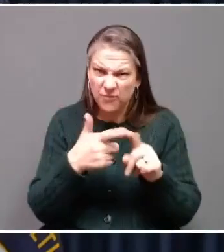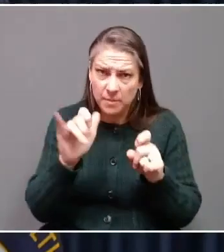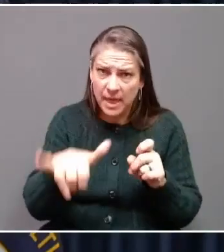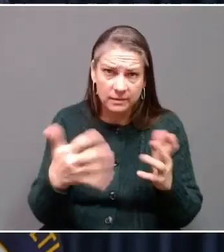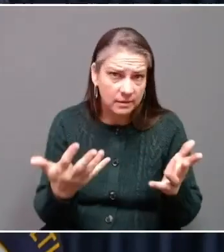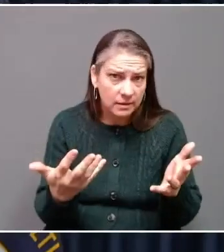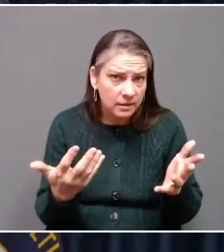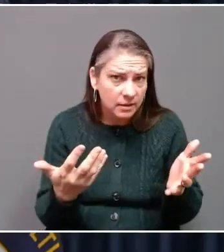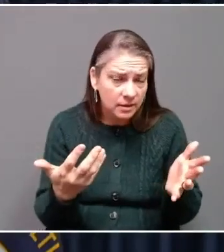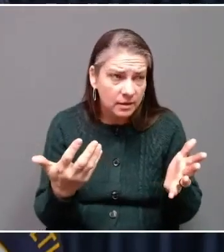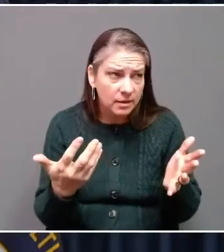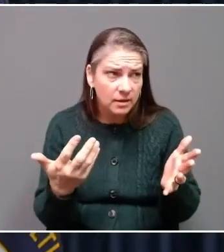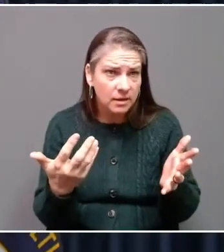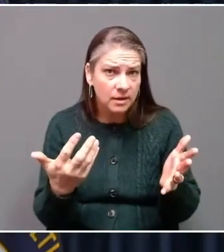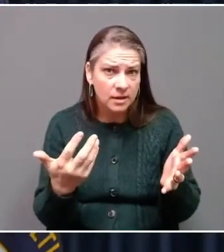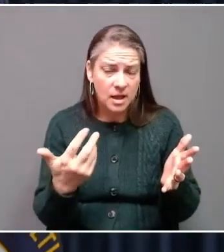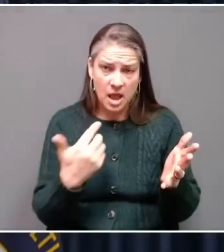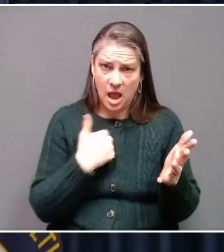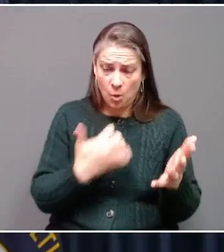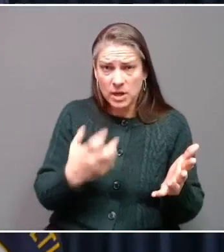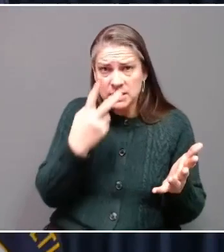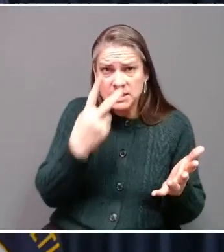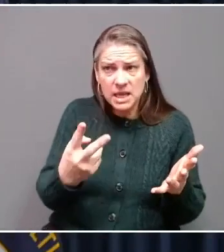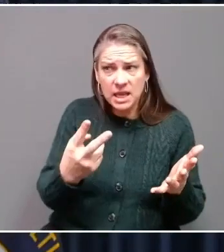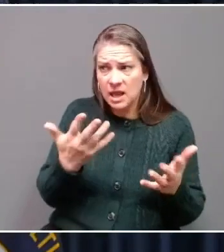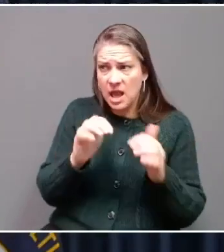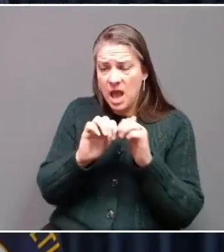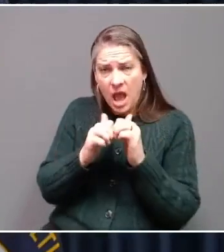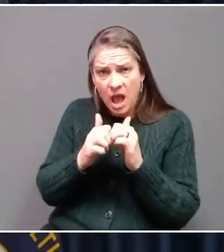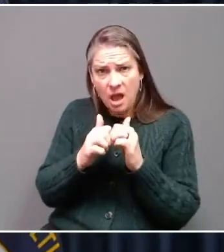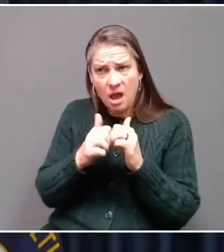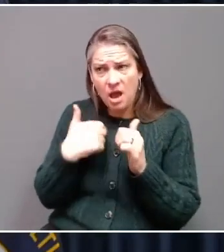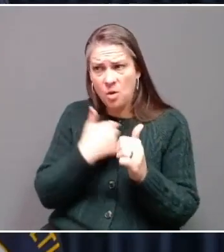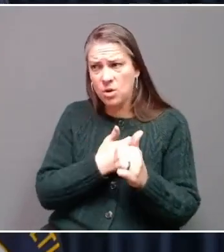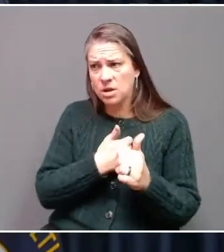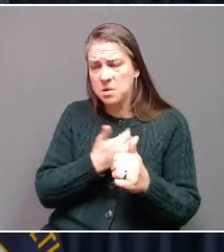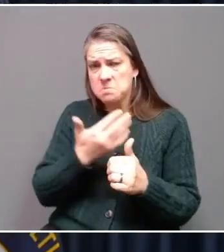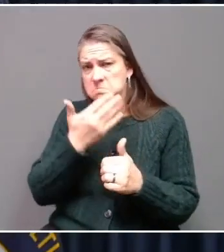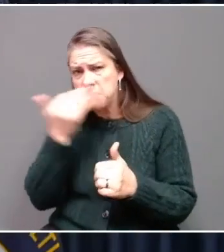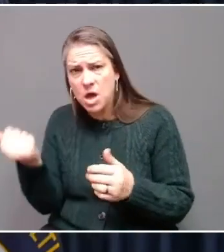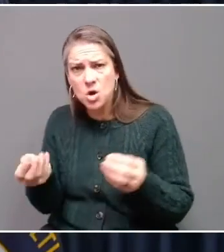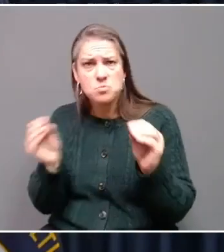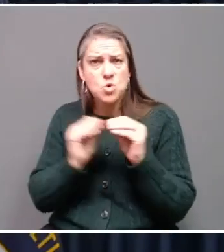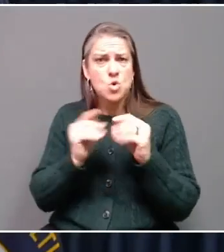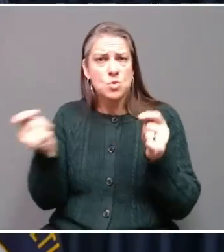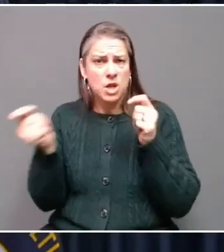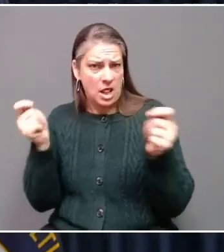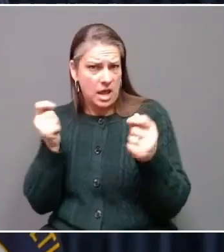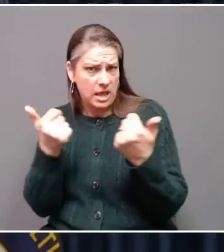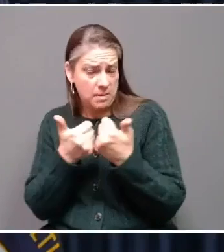I want to look at ways that we can have more better regulated gaming, but the law is the